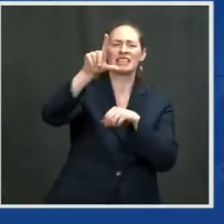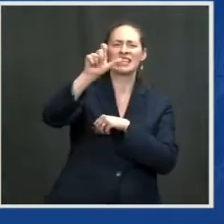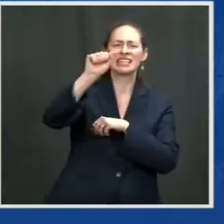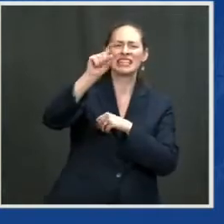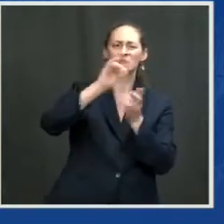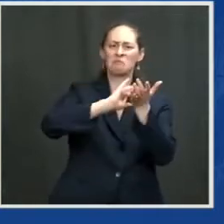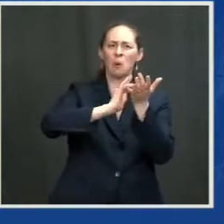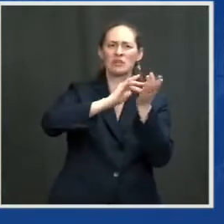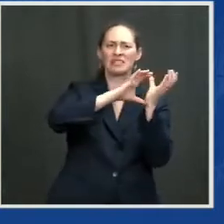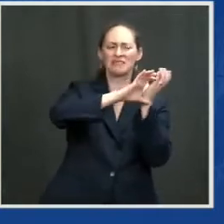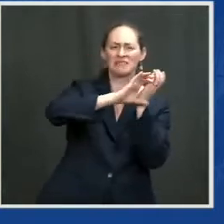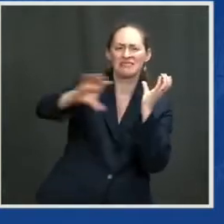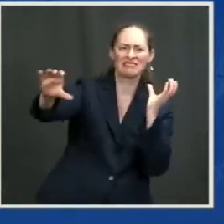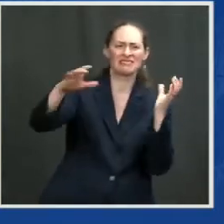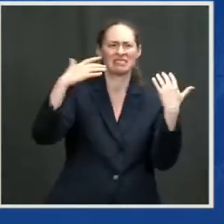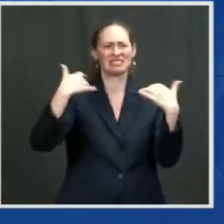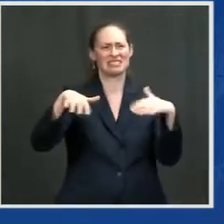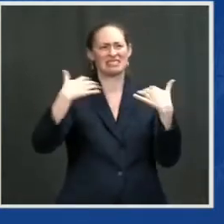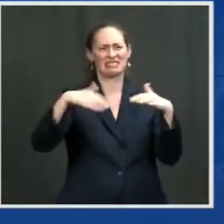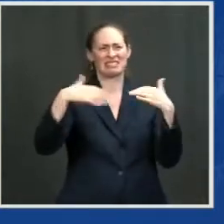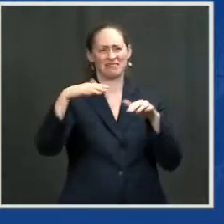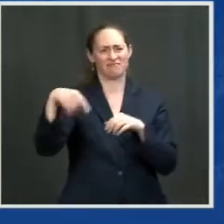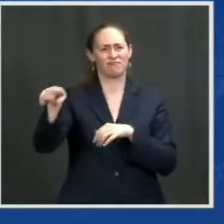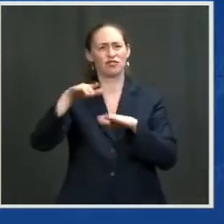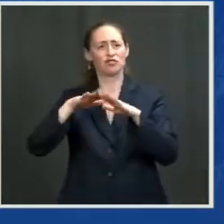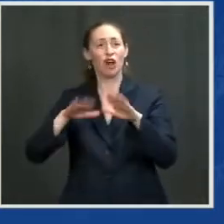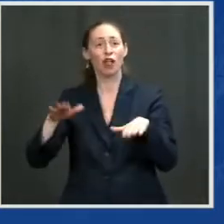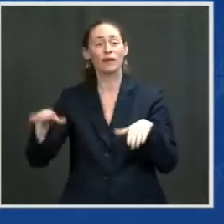kids. And there are over 400,000